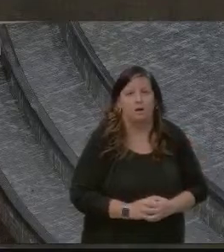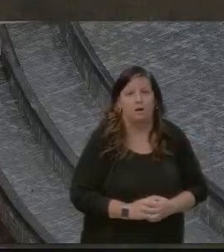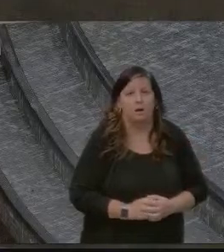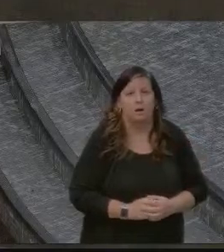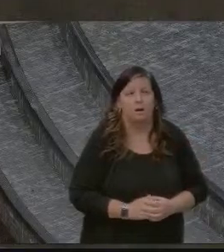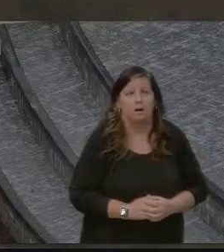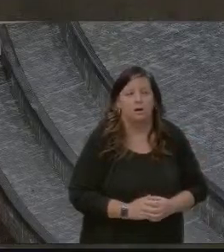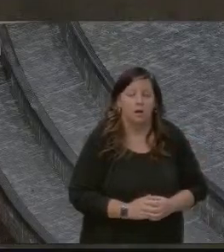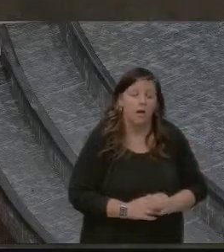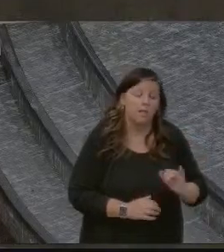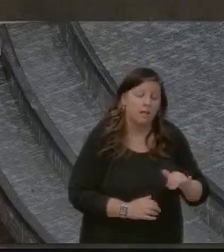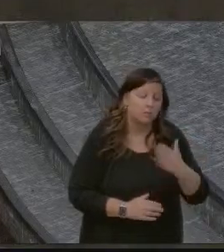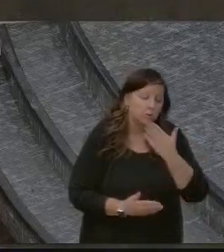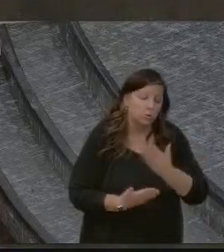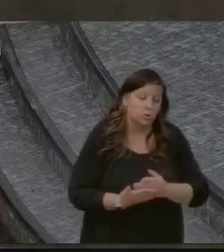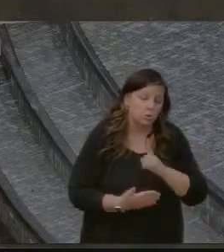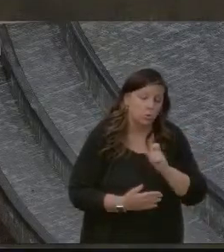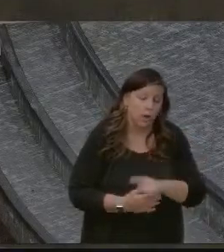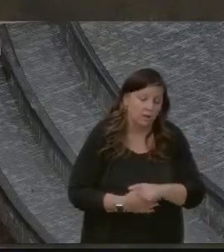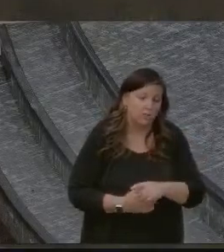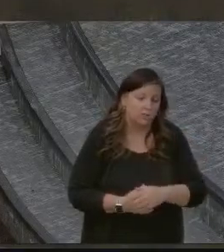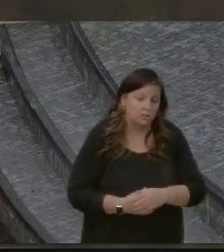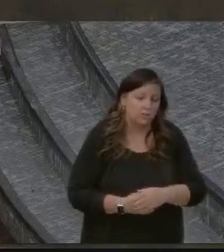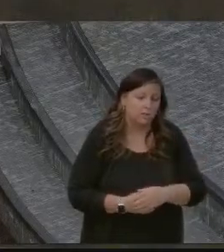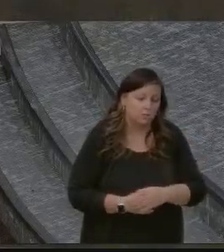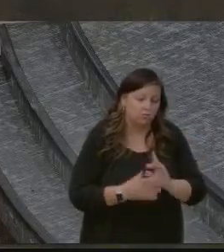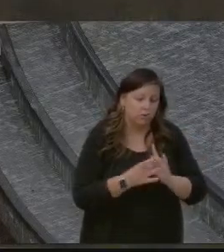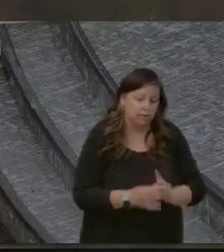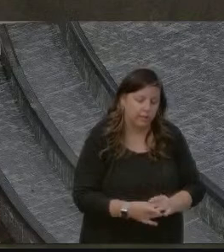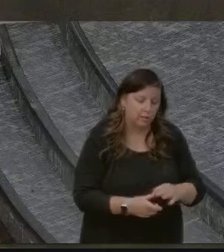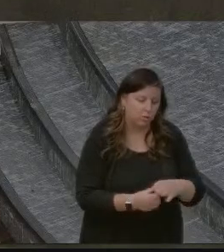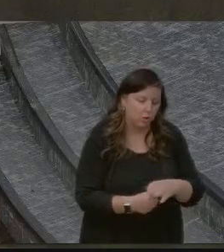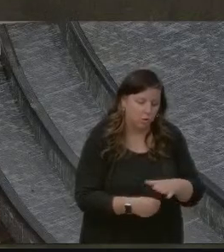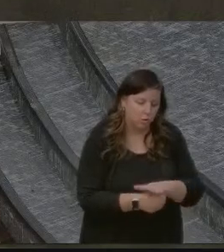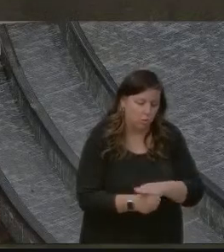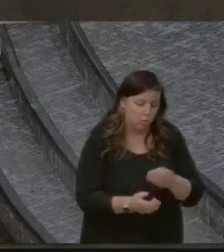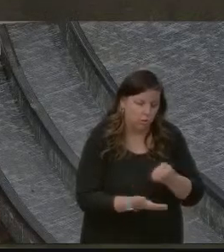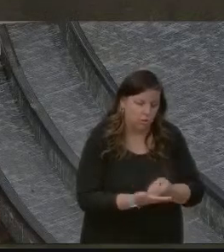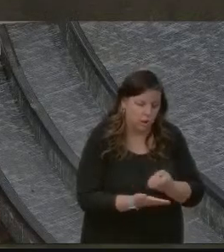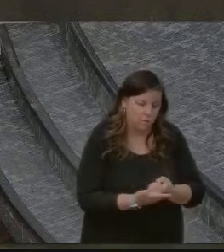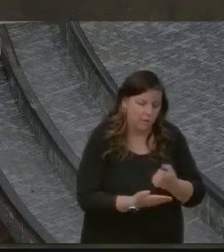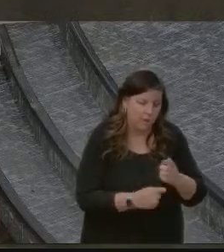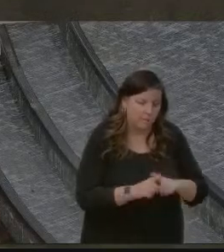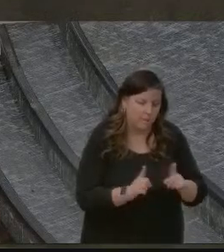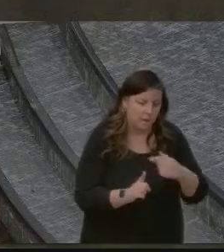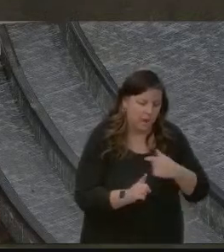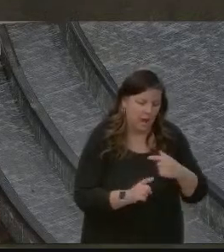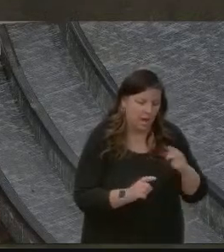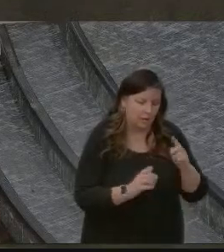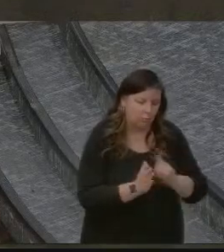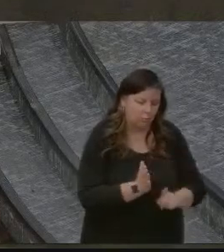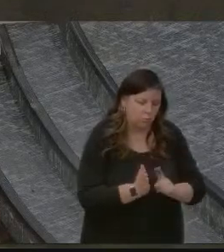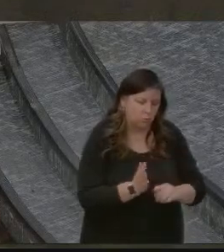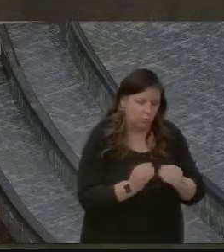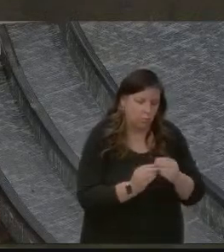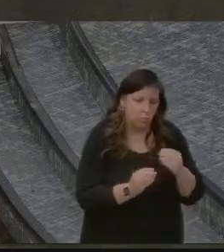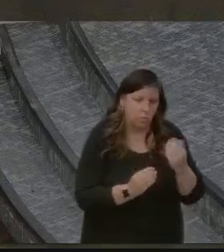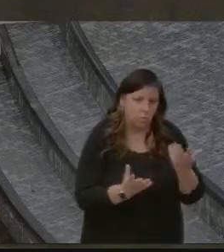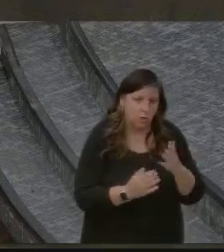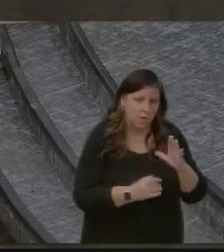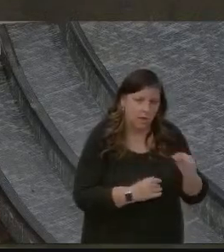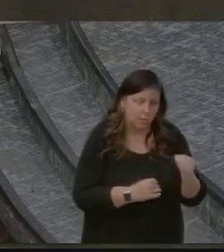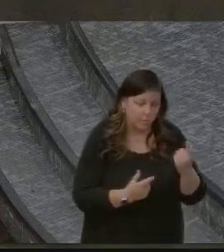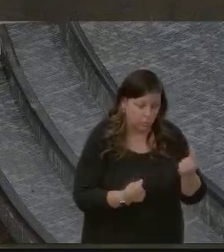I think was a good one in terms of like the local economy, but also as I looked more into what the company would be doing for us, they